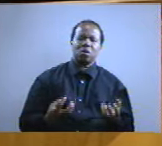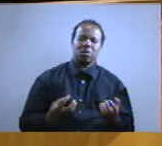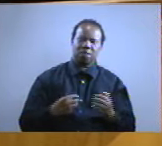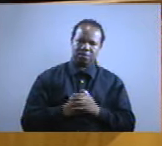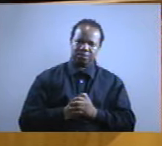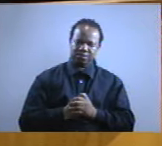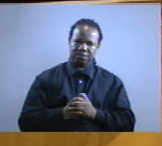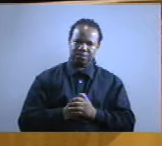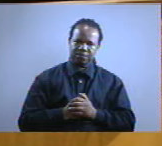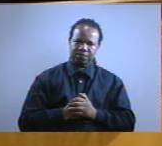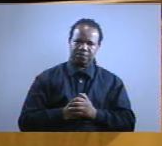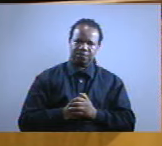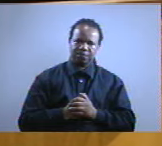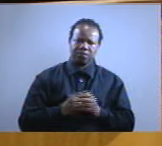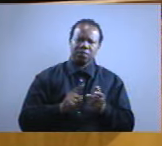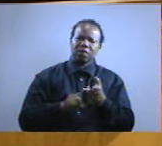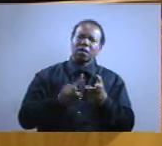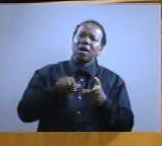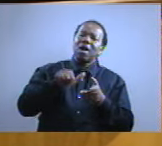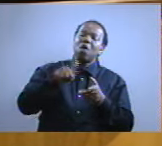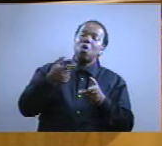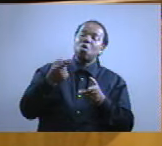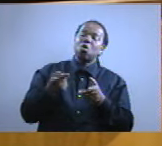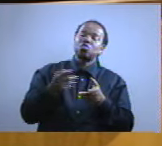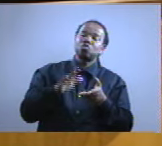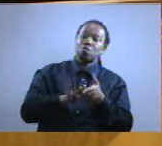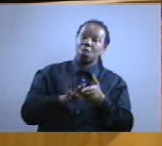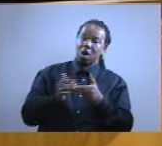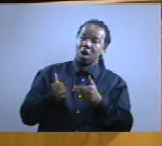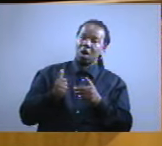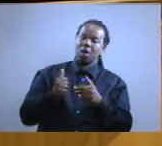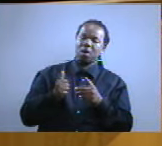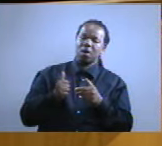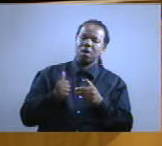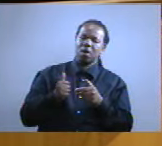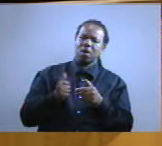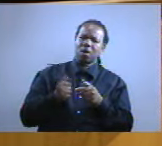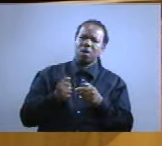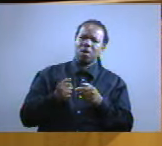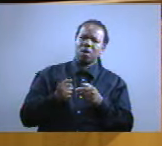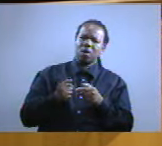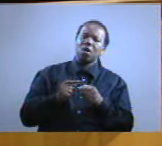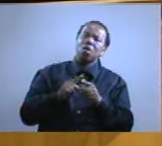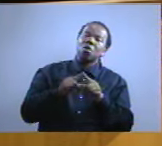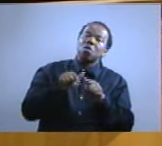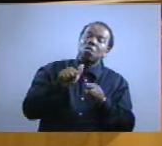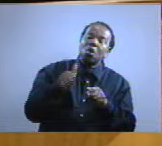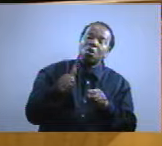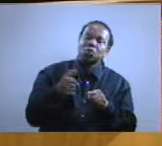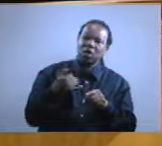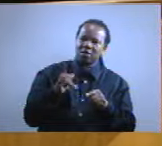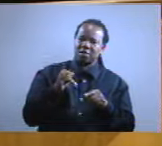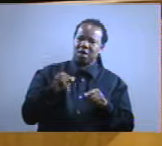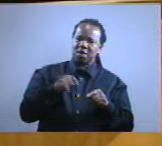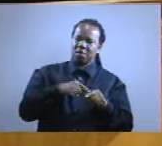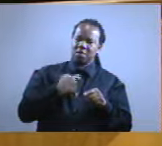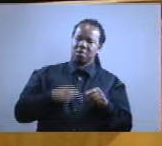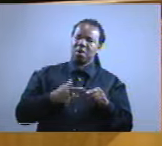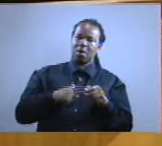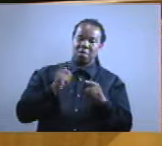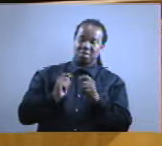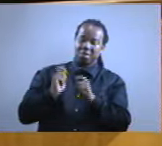who provide employment and contribute to the growth of the economy for errant behavior could be counterproductive and